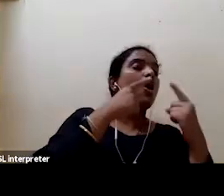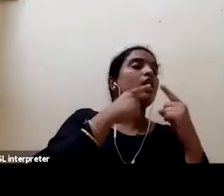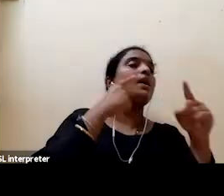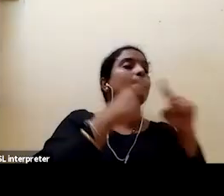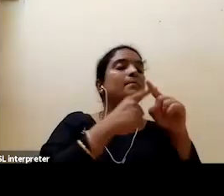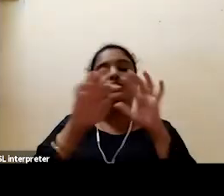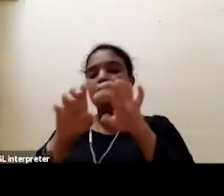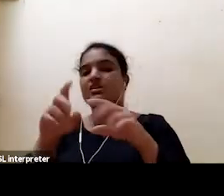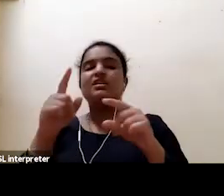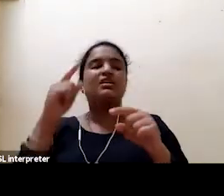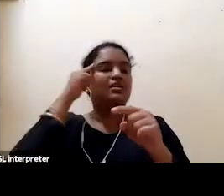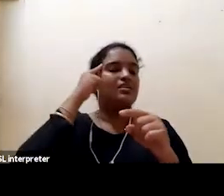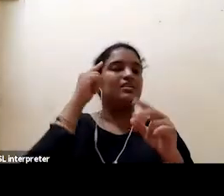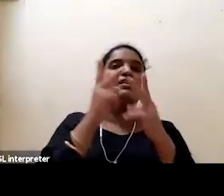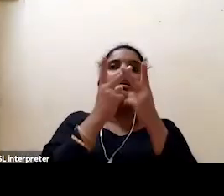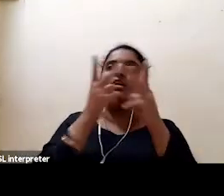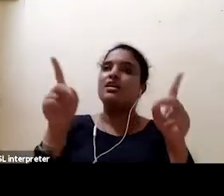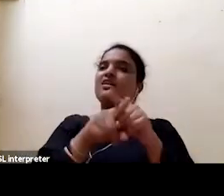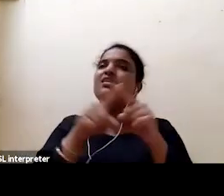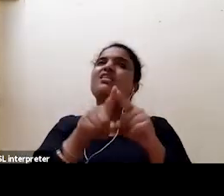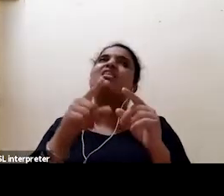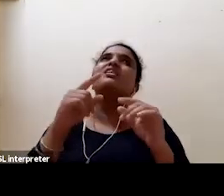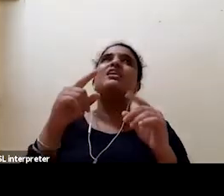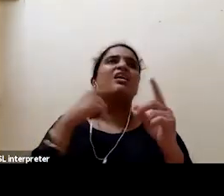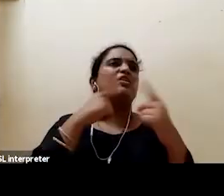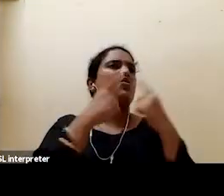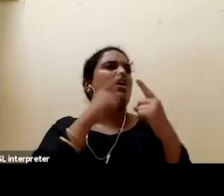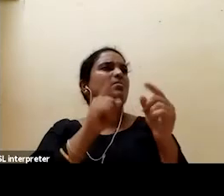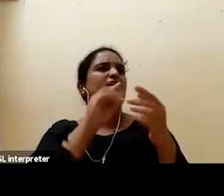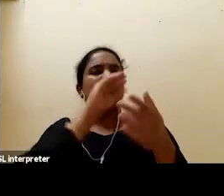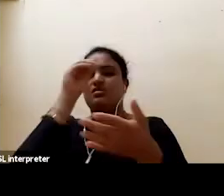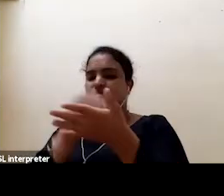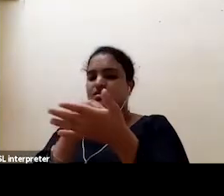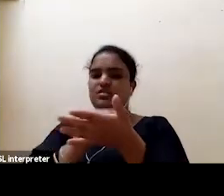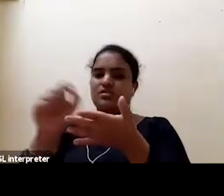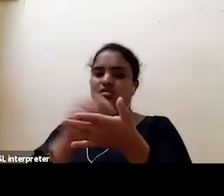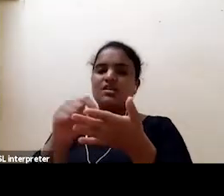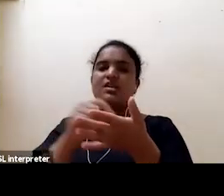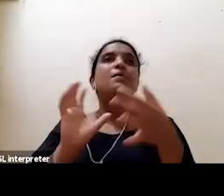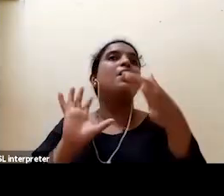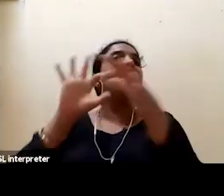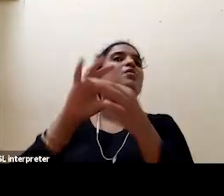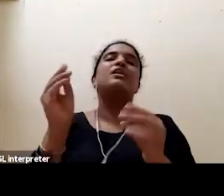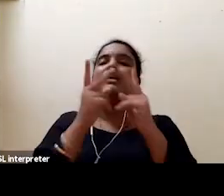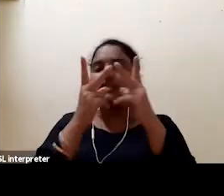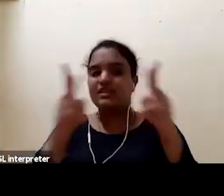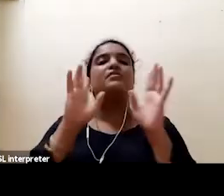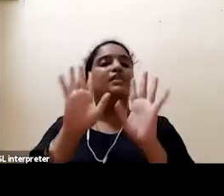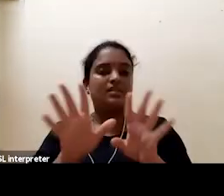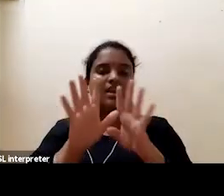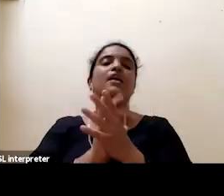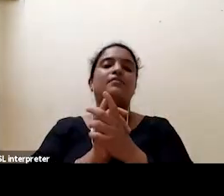sometimes we try to sound very Tharurian and fancy, but that's not going to really connect heart to heart with your